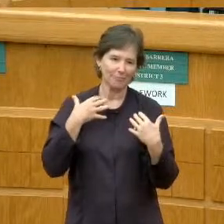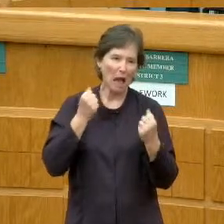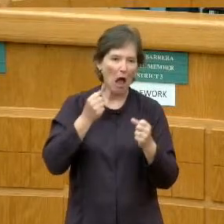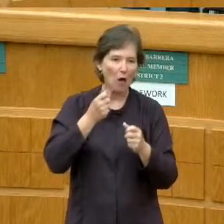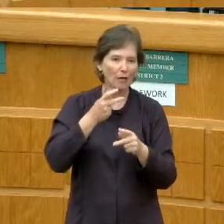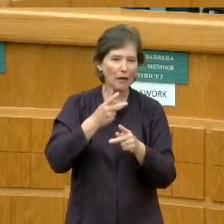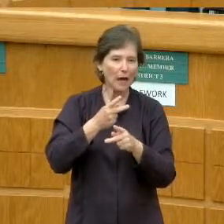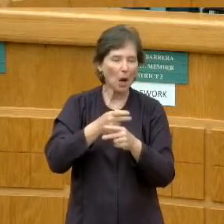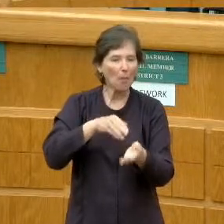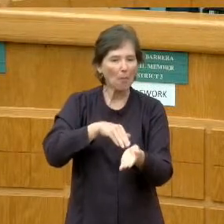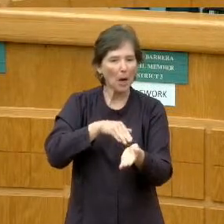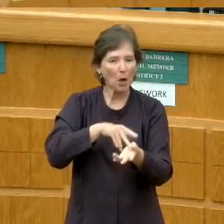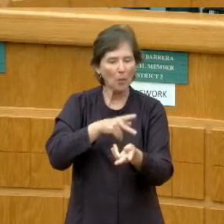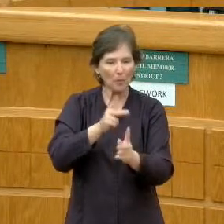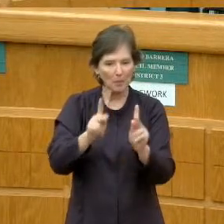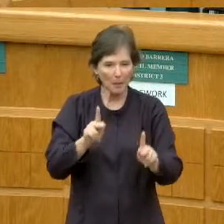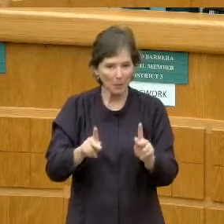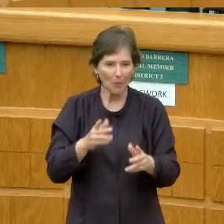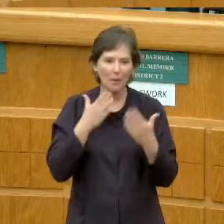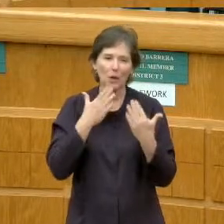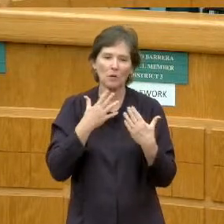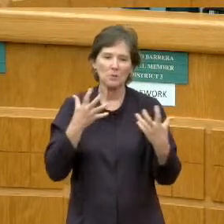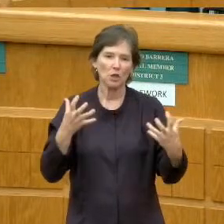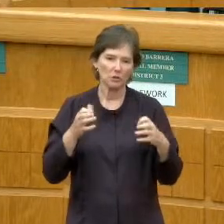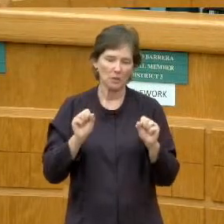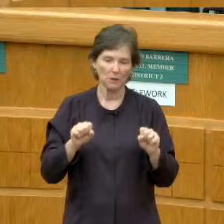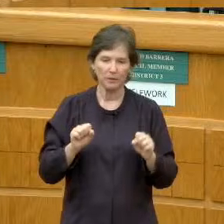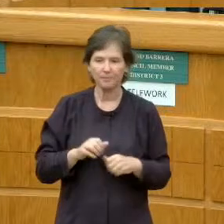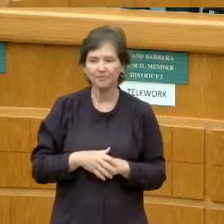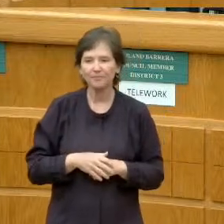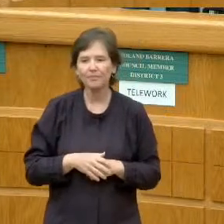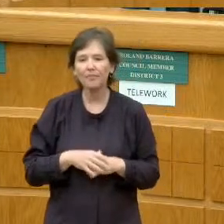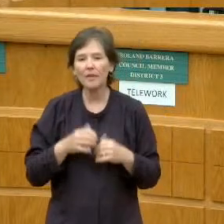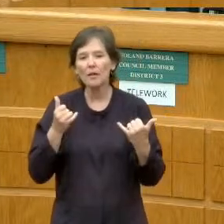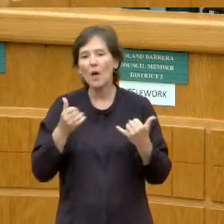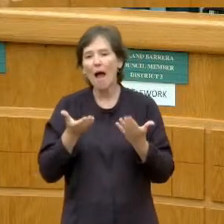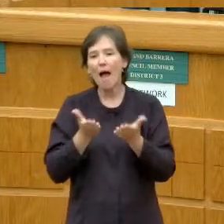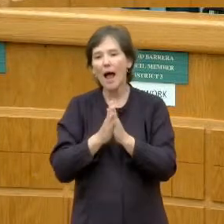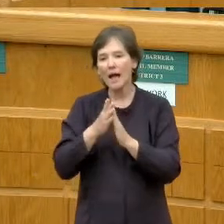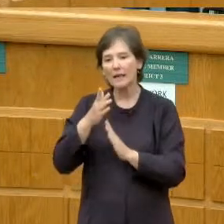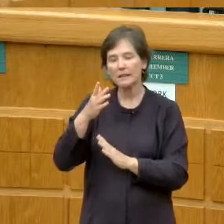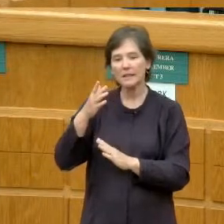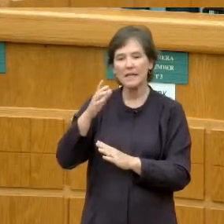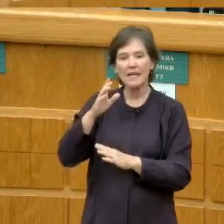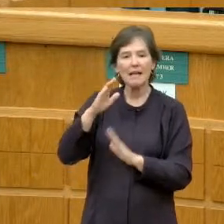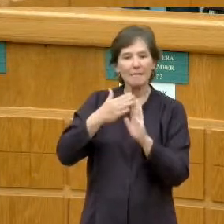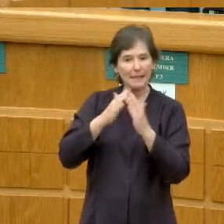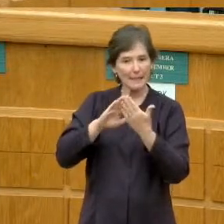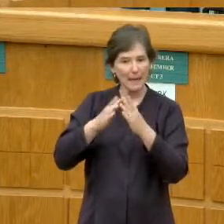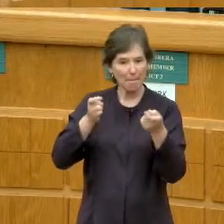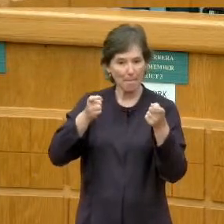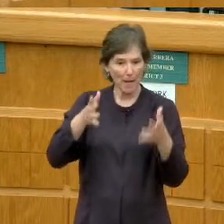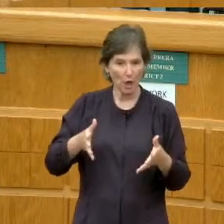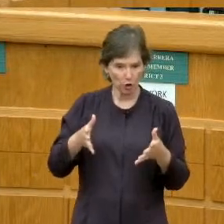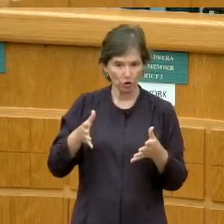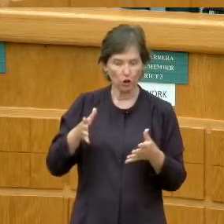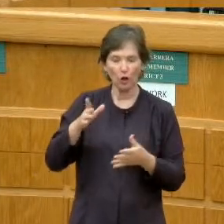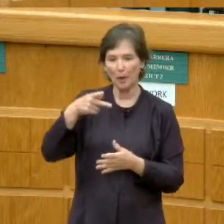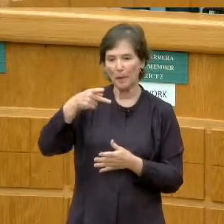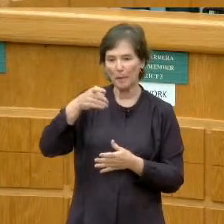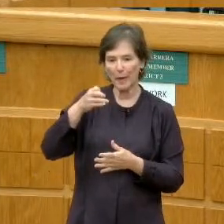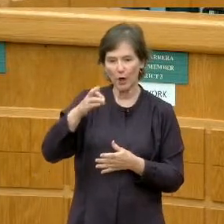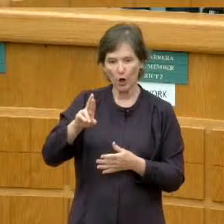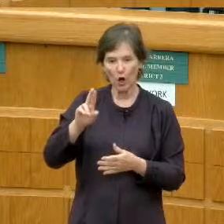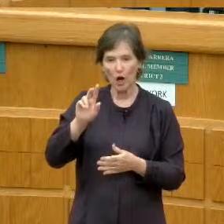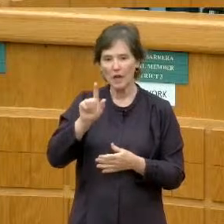briefing brief, I'd ask City Manager Peter Zanoni to come up and give us today's statistics and the information